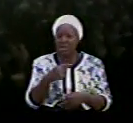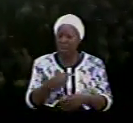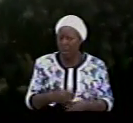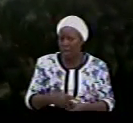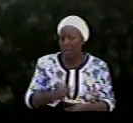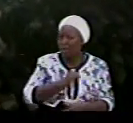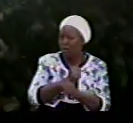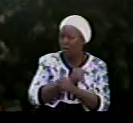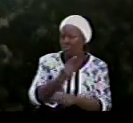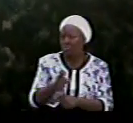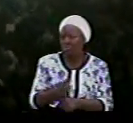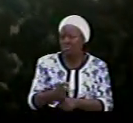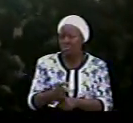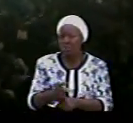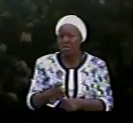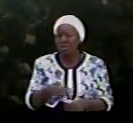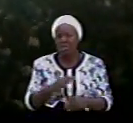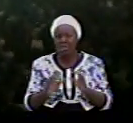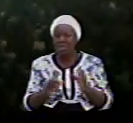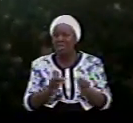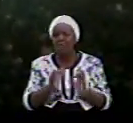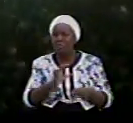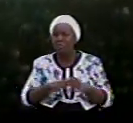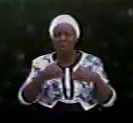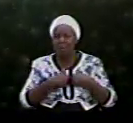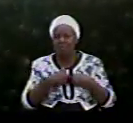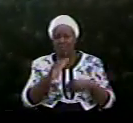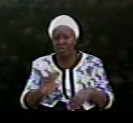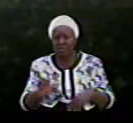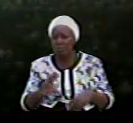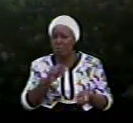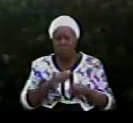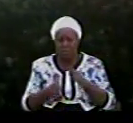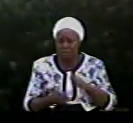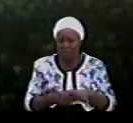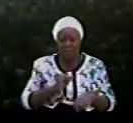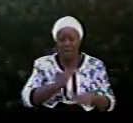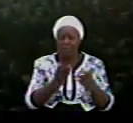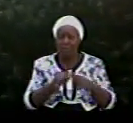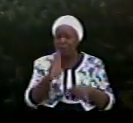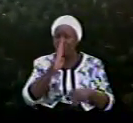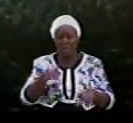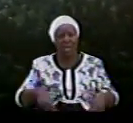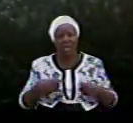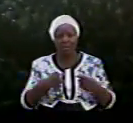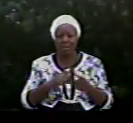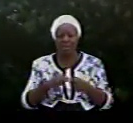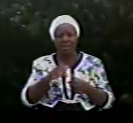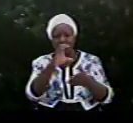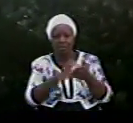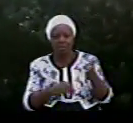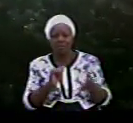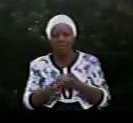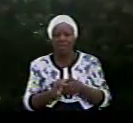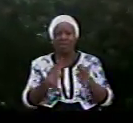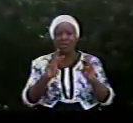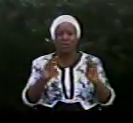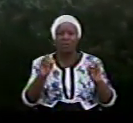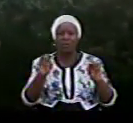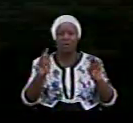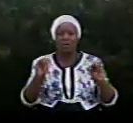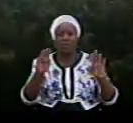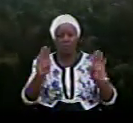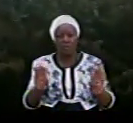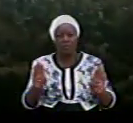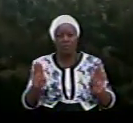child, and I want you to remain alive. And so they removed the womb. And without